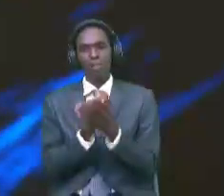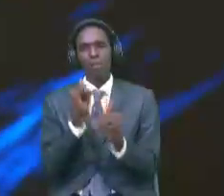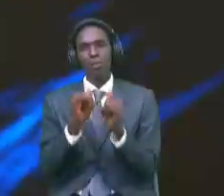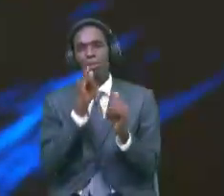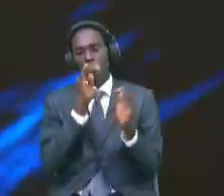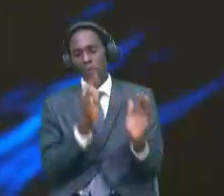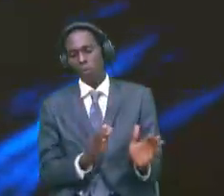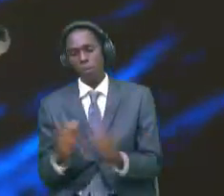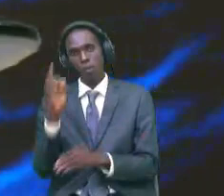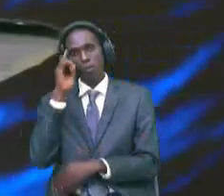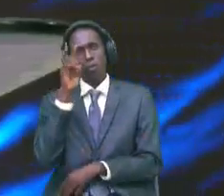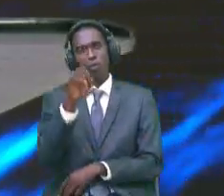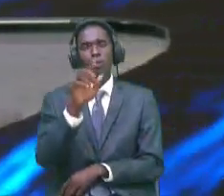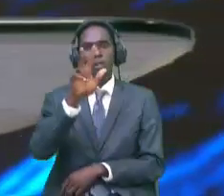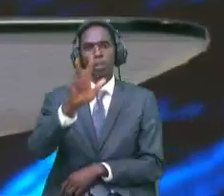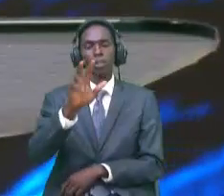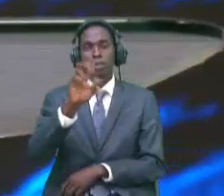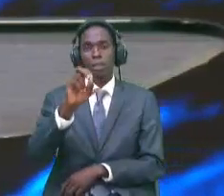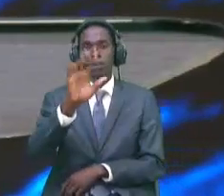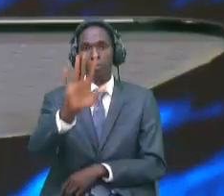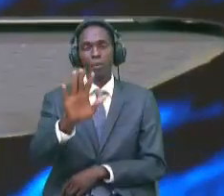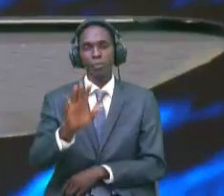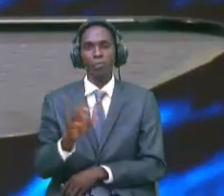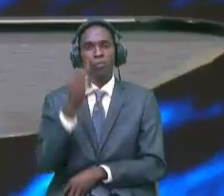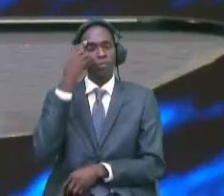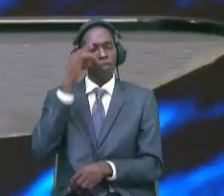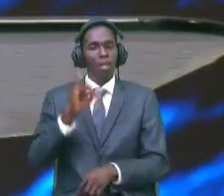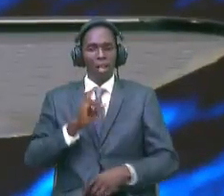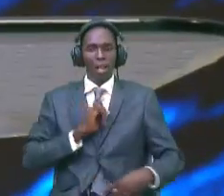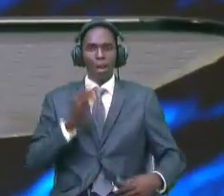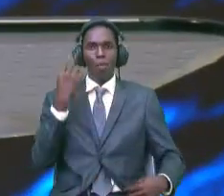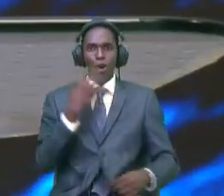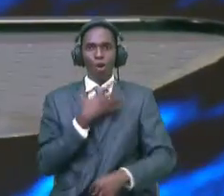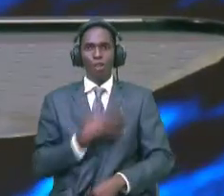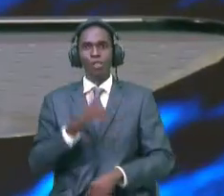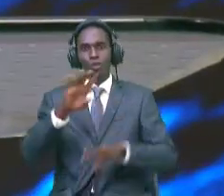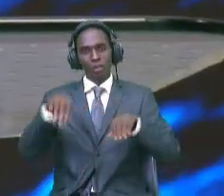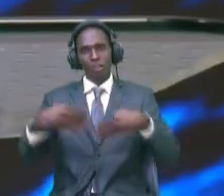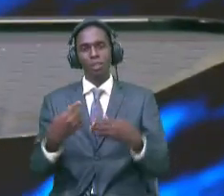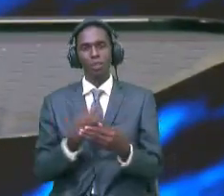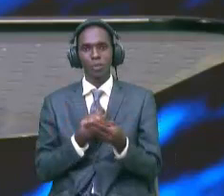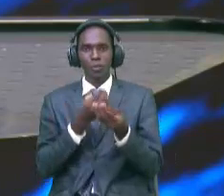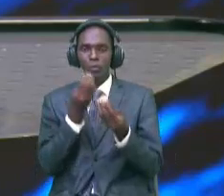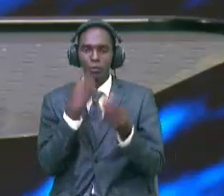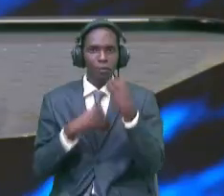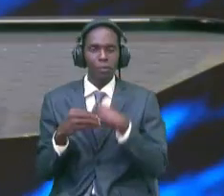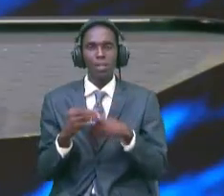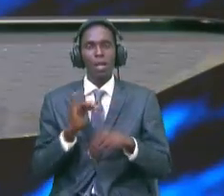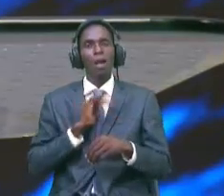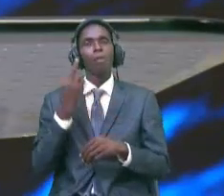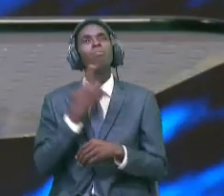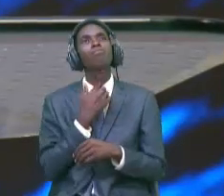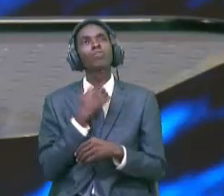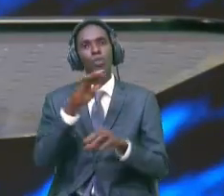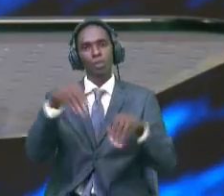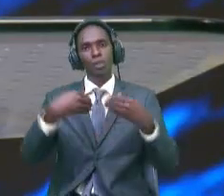world. In verse 35, for I was an hungered, and ye gave me meat. I was thirsty, and ye